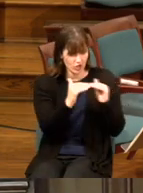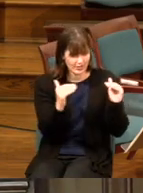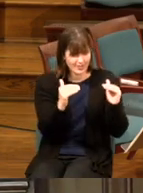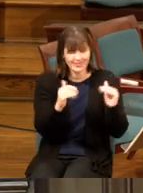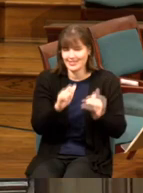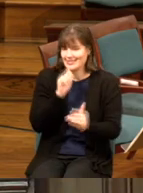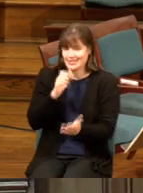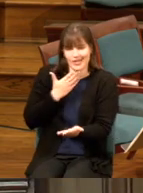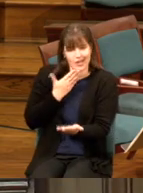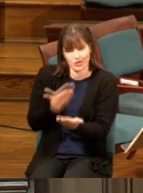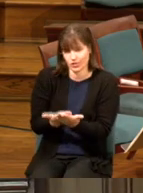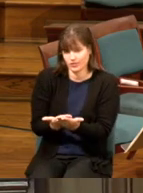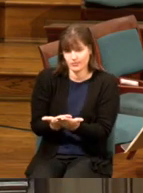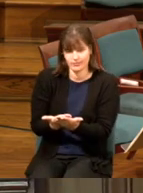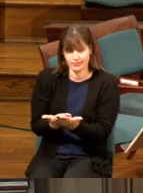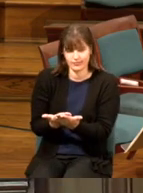good.